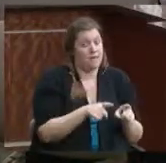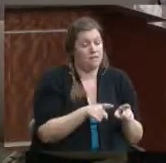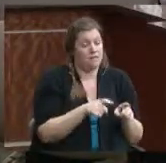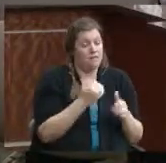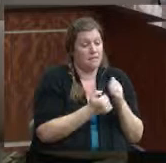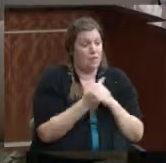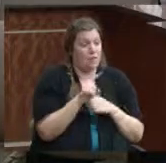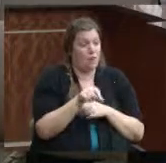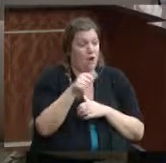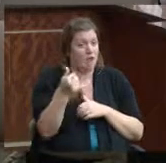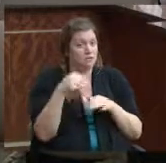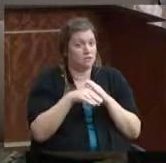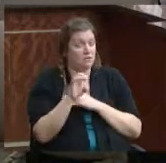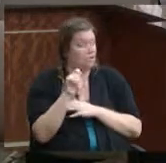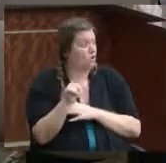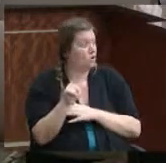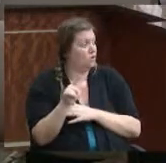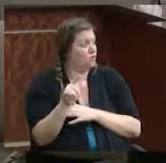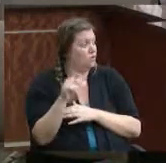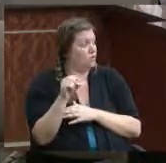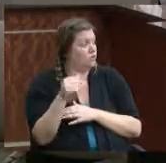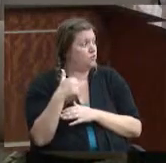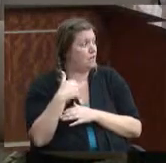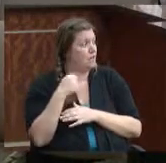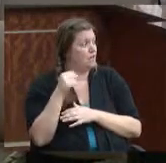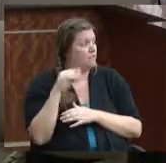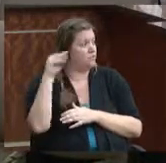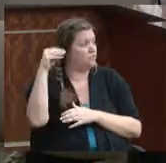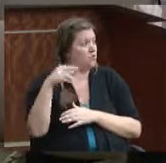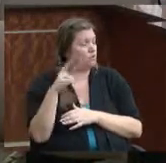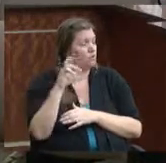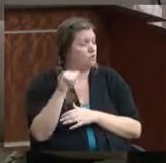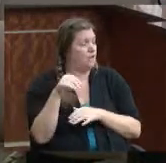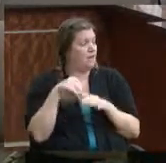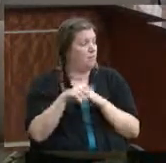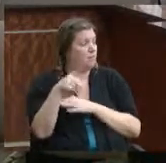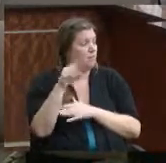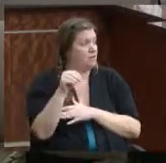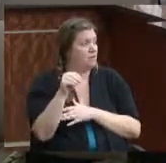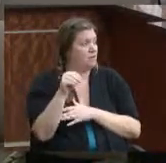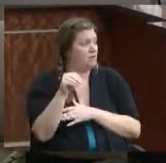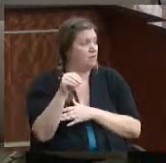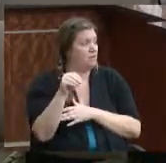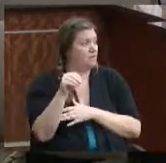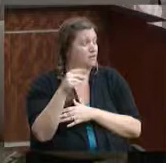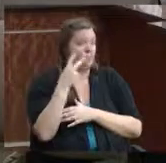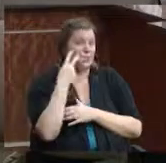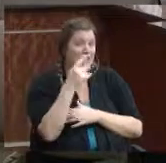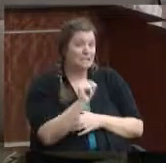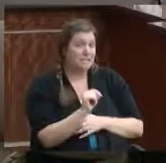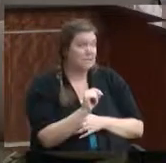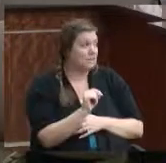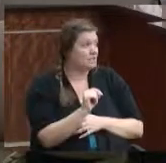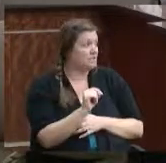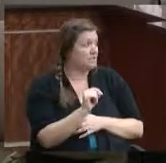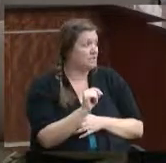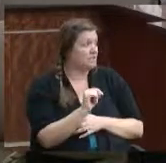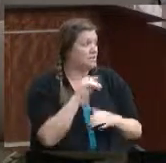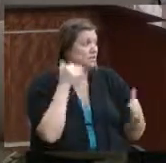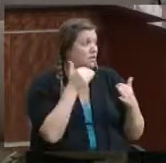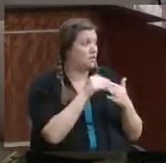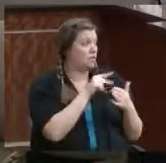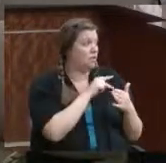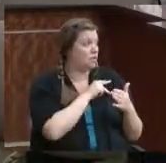it anywhere else in Laurel? Do we have a solar array anywhere in PG County that we can at least go see up close